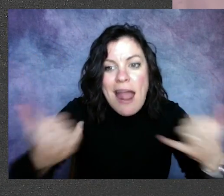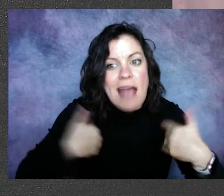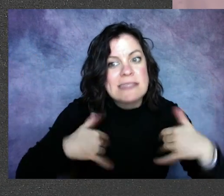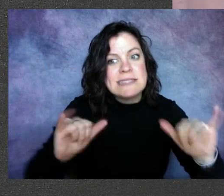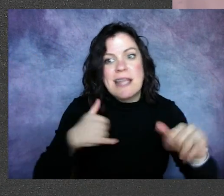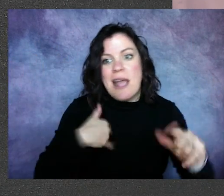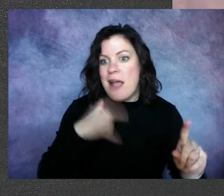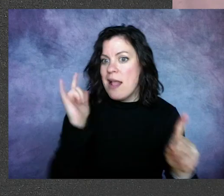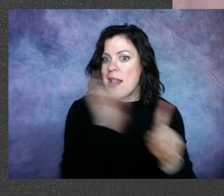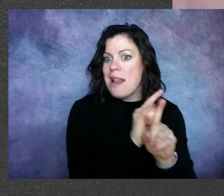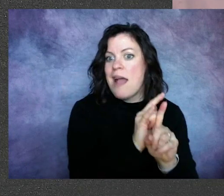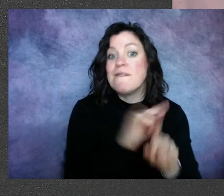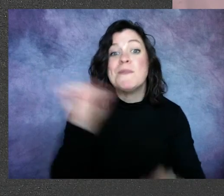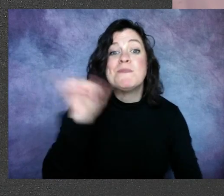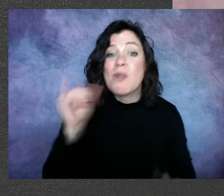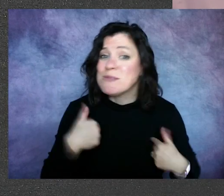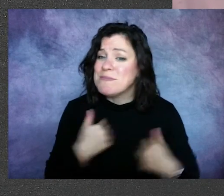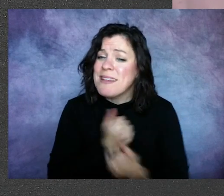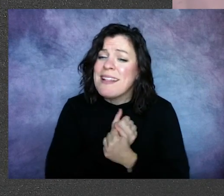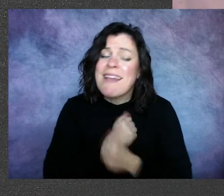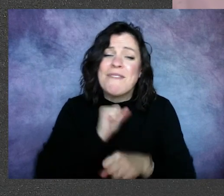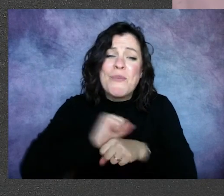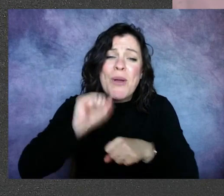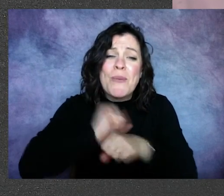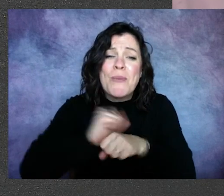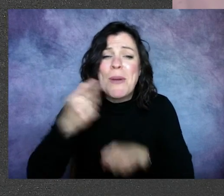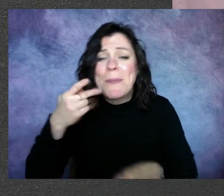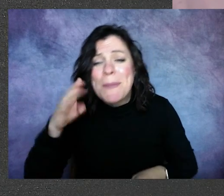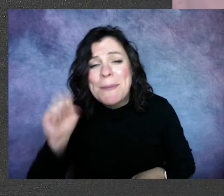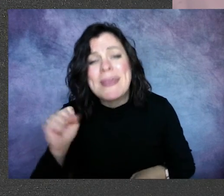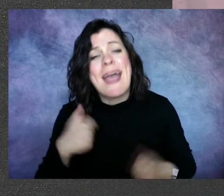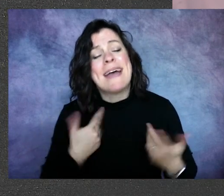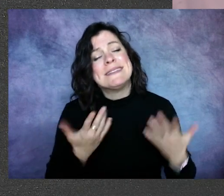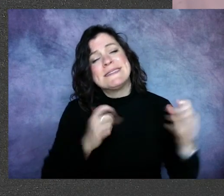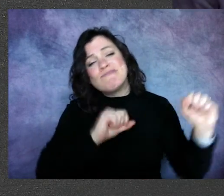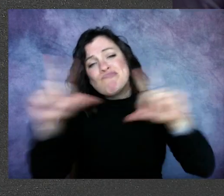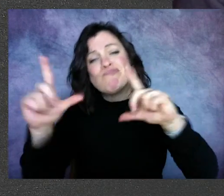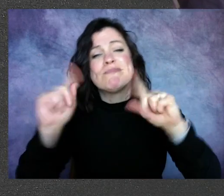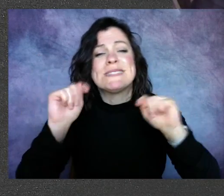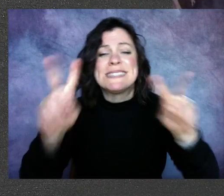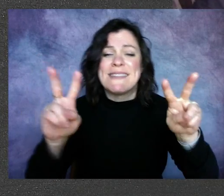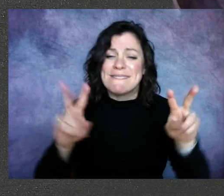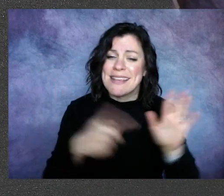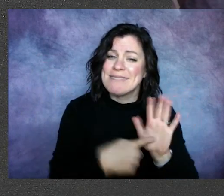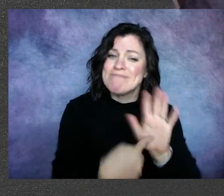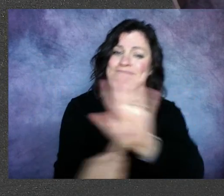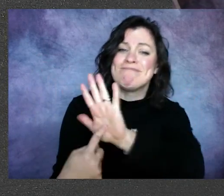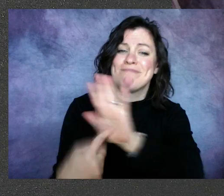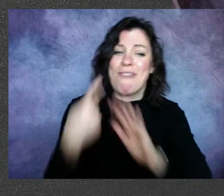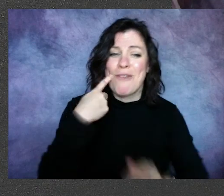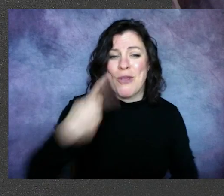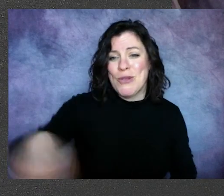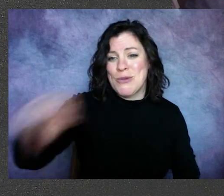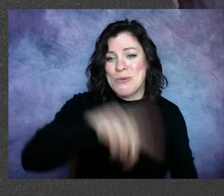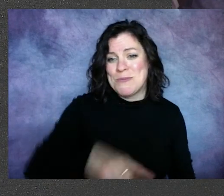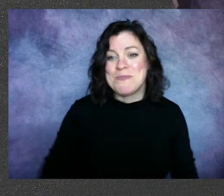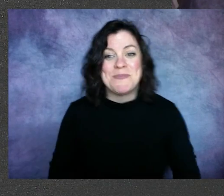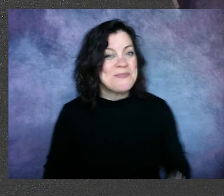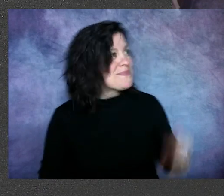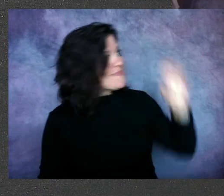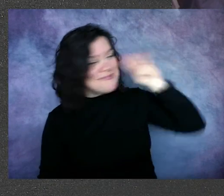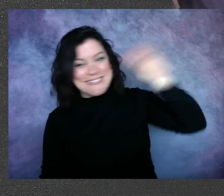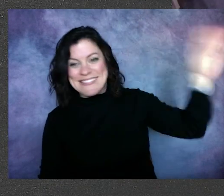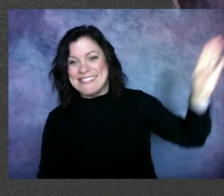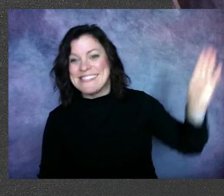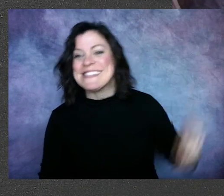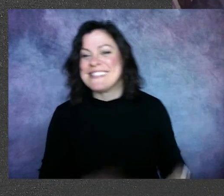also love bringing PBS Kids friends to you. Hey, I'm just hanging out here with my friend Miss Shelley. Hi